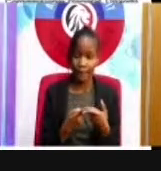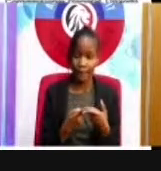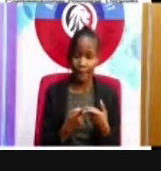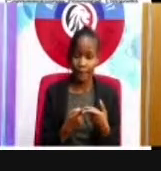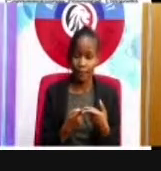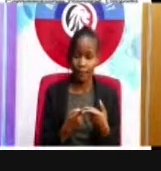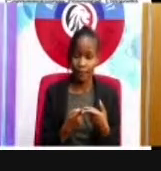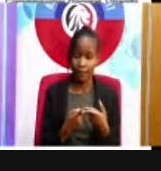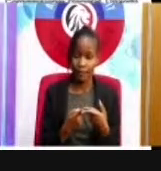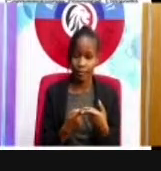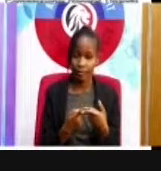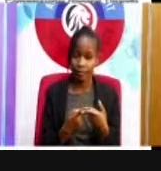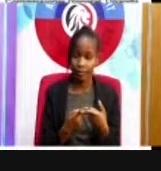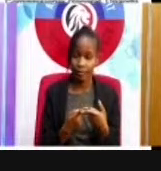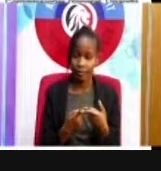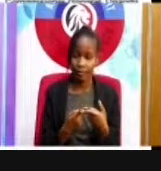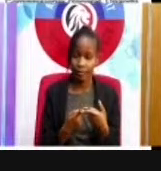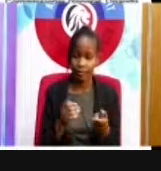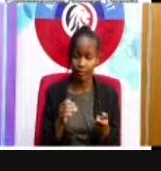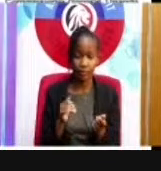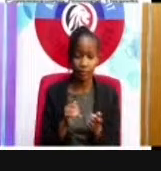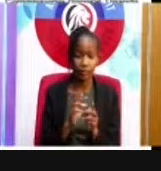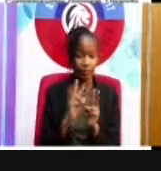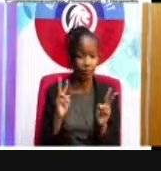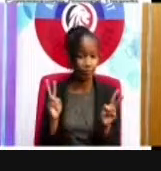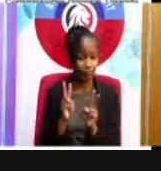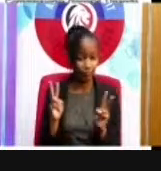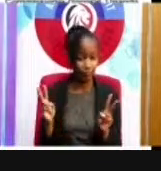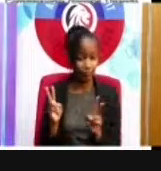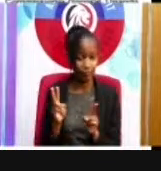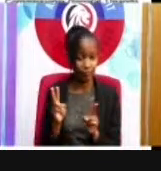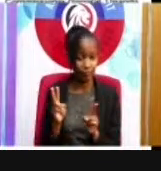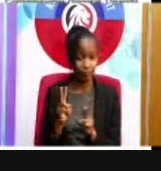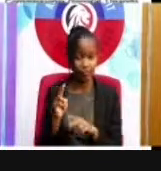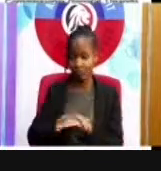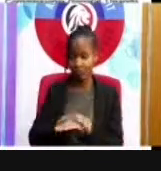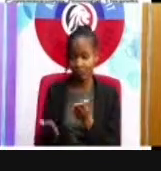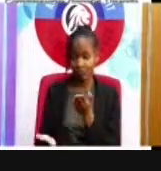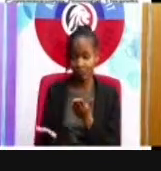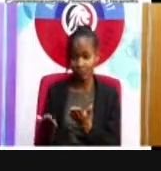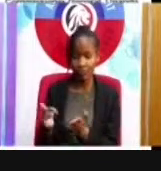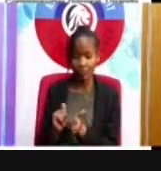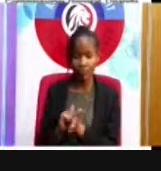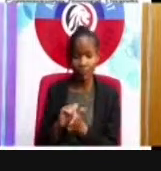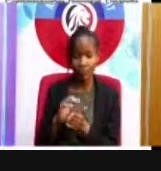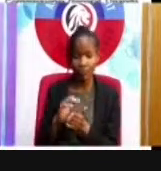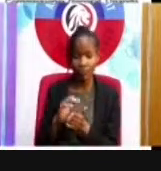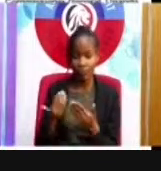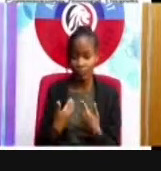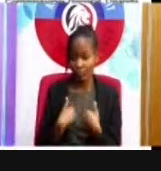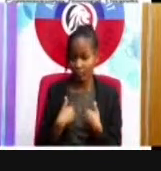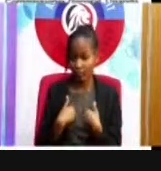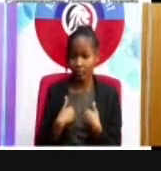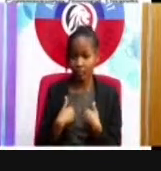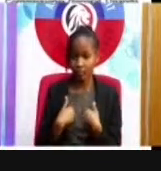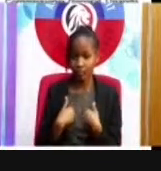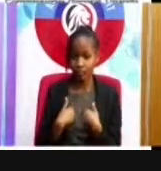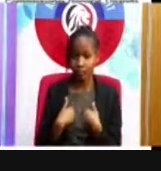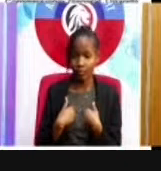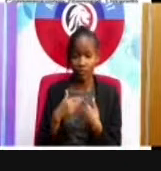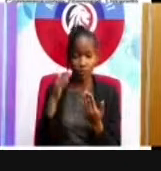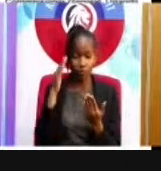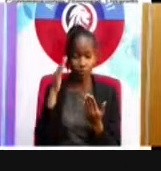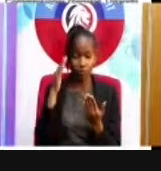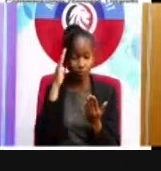that's being levied. So it's really a very delicate balance, but we have in South Africa an approach that ensures that all